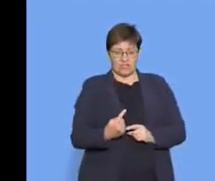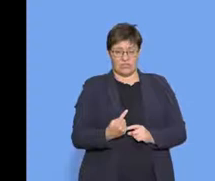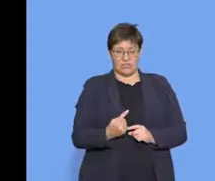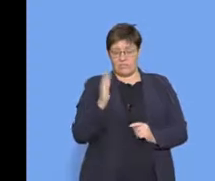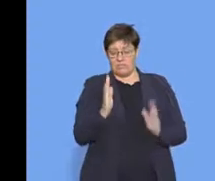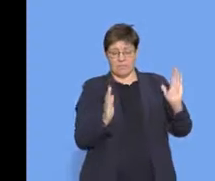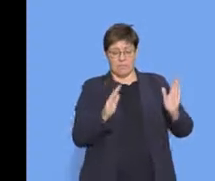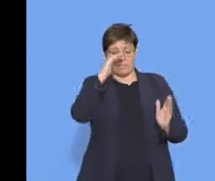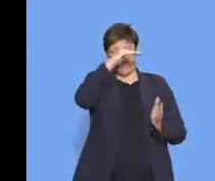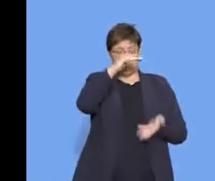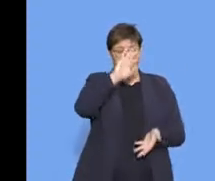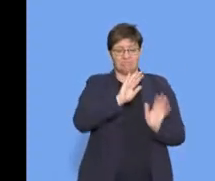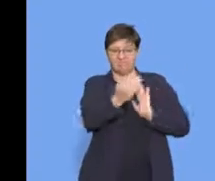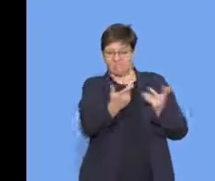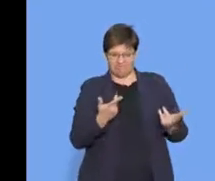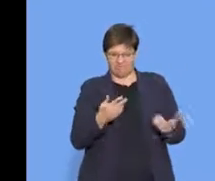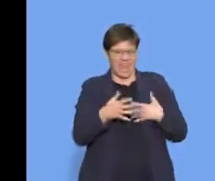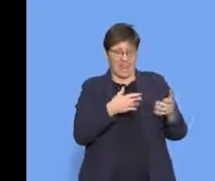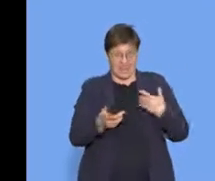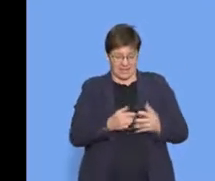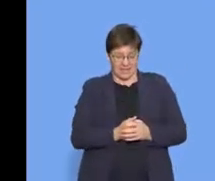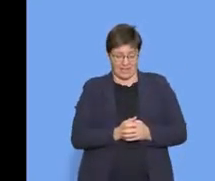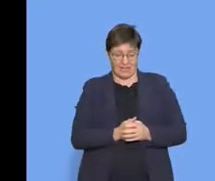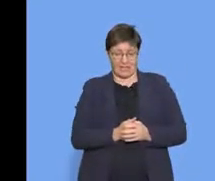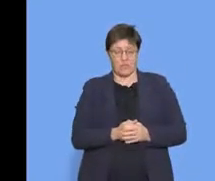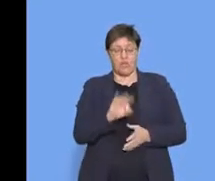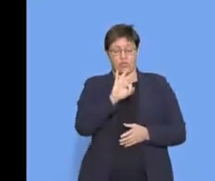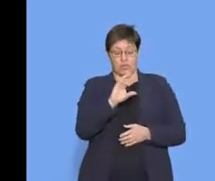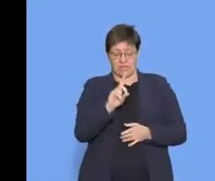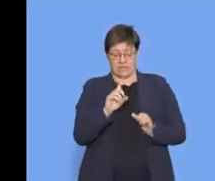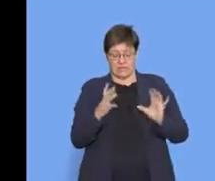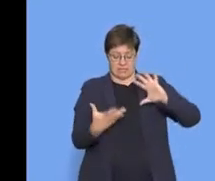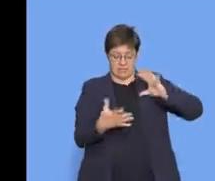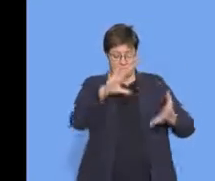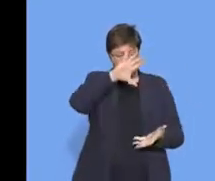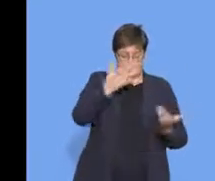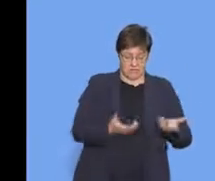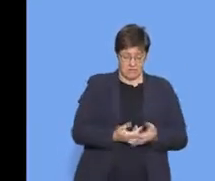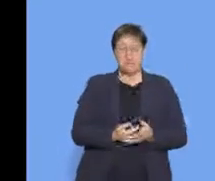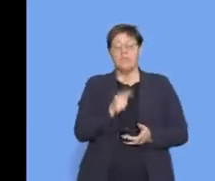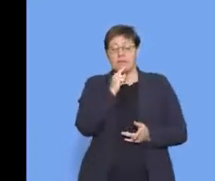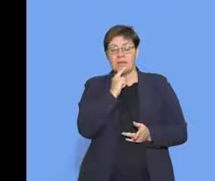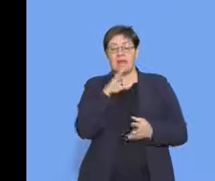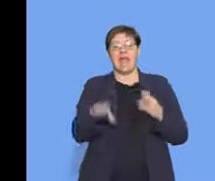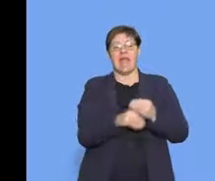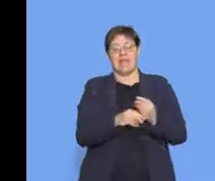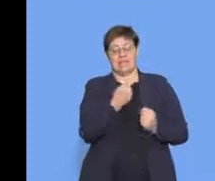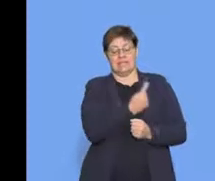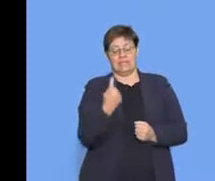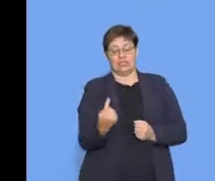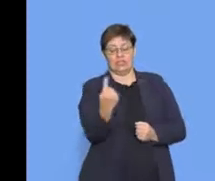face of the polyhedron. So essentially, I have a 3D shape, and I'm going to add the area